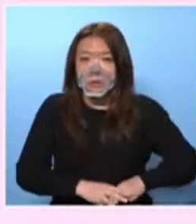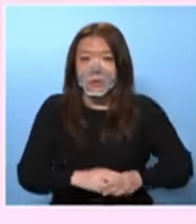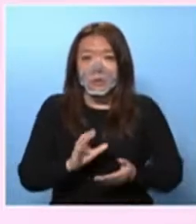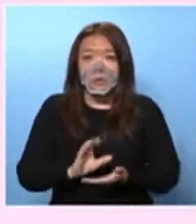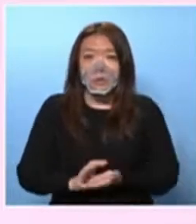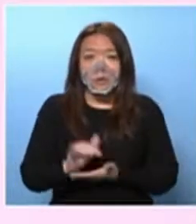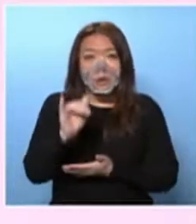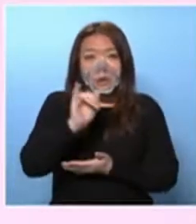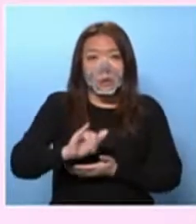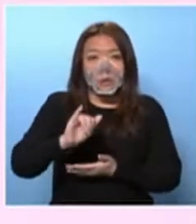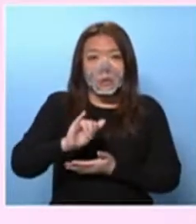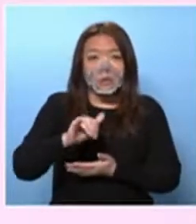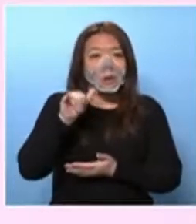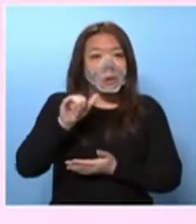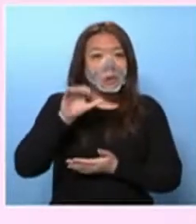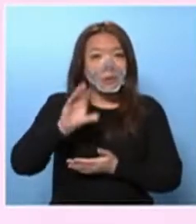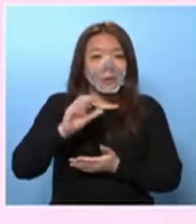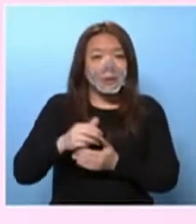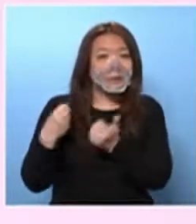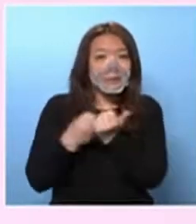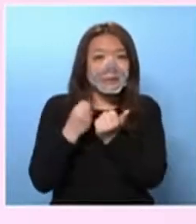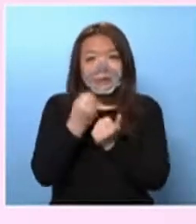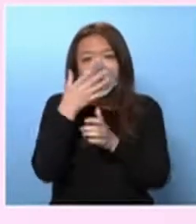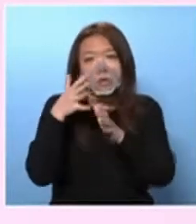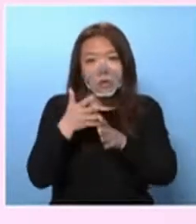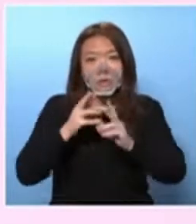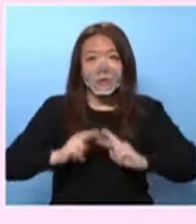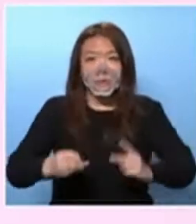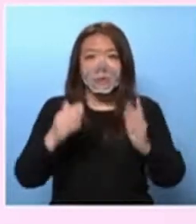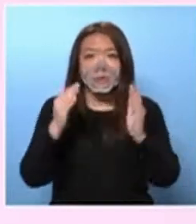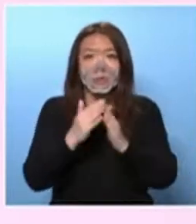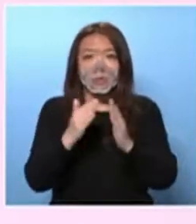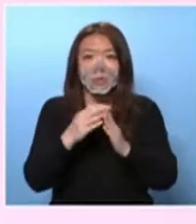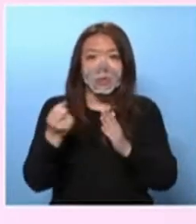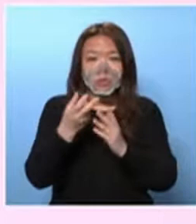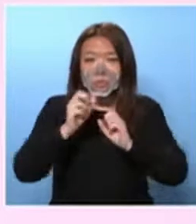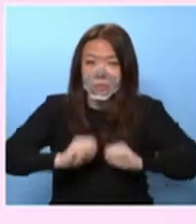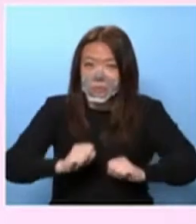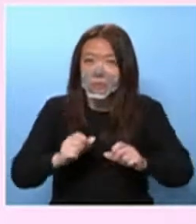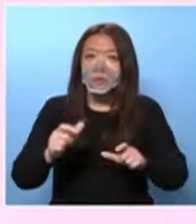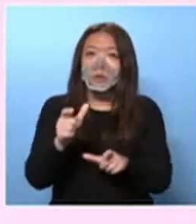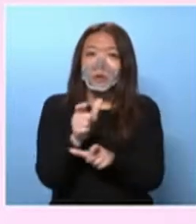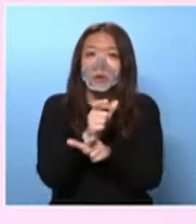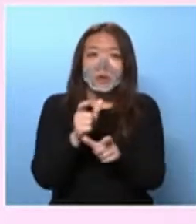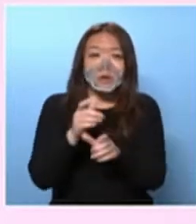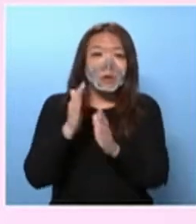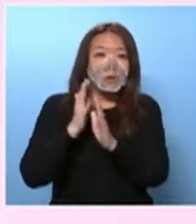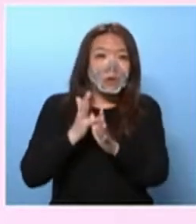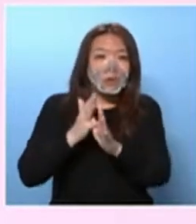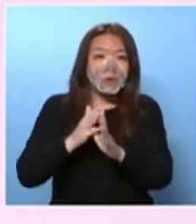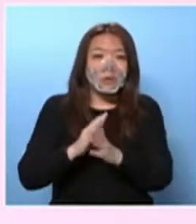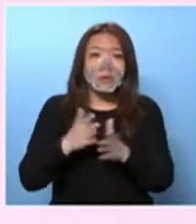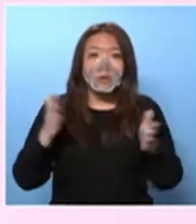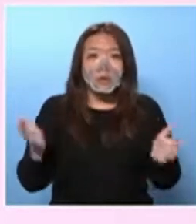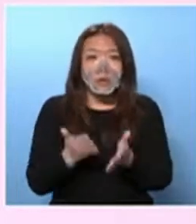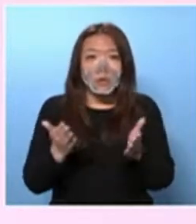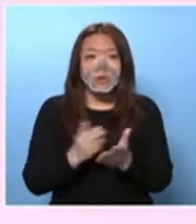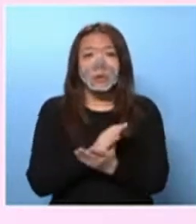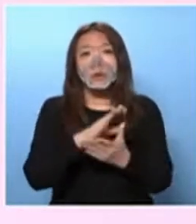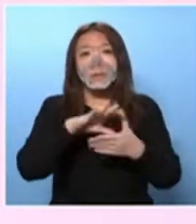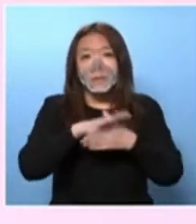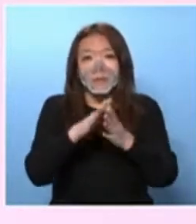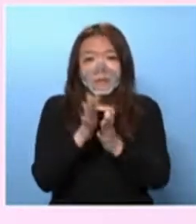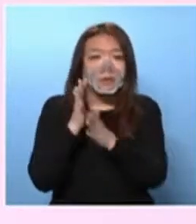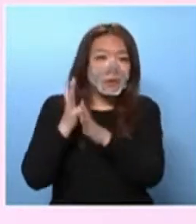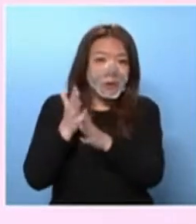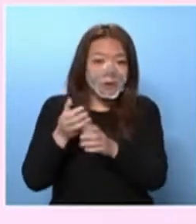The remaining sum of $600 million in the earmark funding will be used for supporting the work of the Hong Kong Tourism Board to revive the